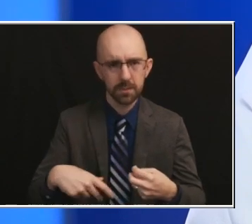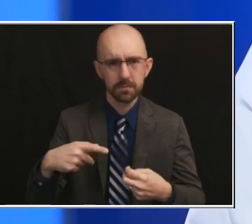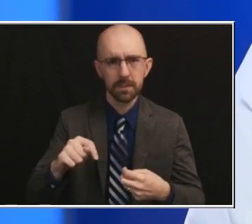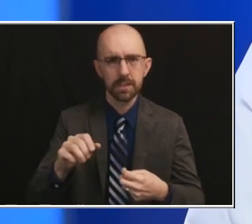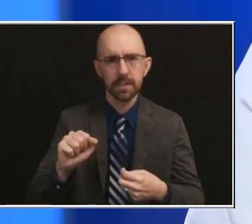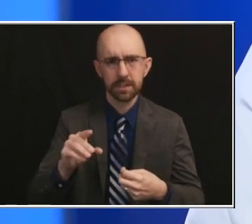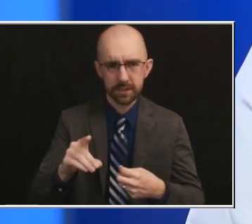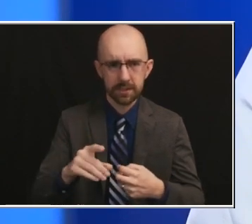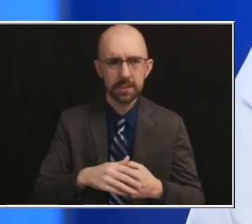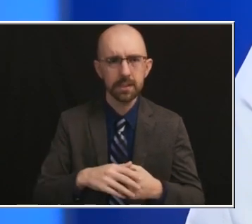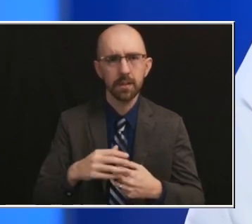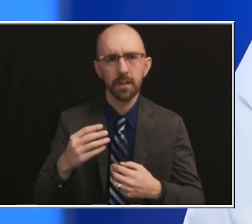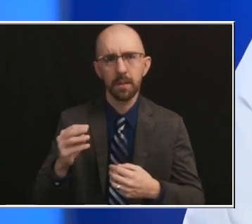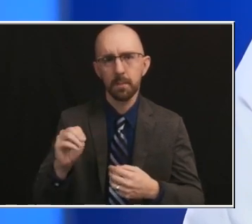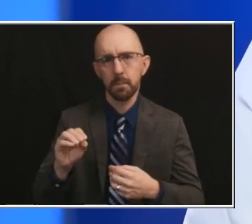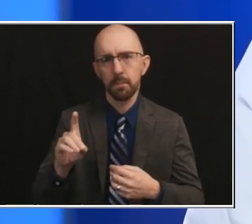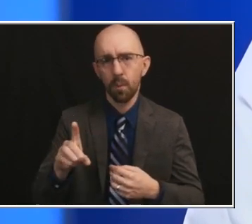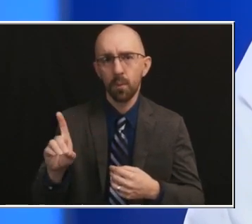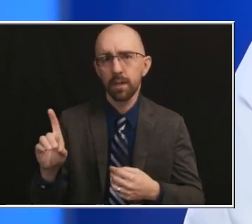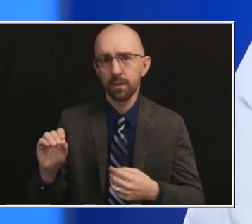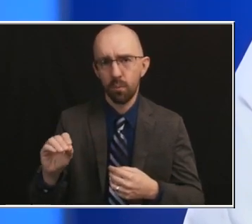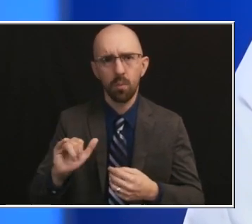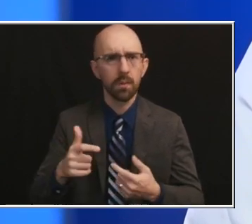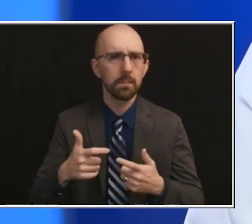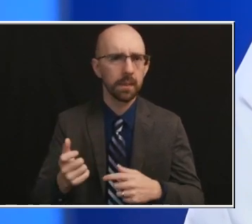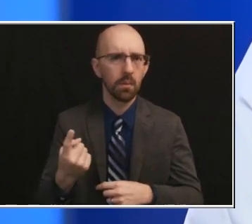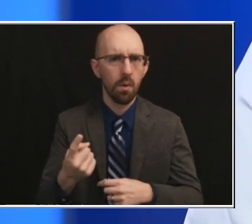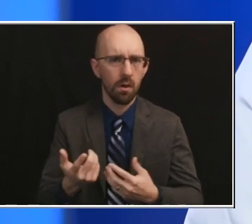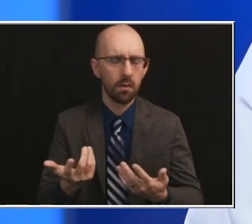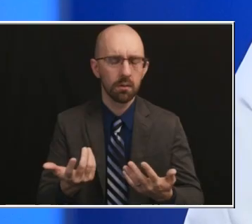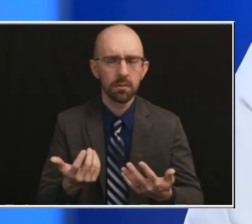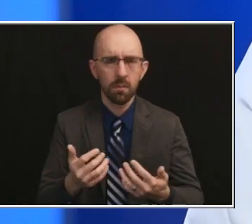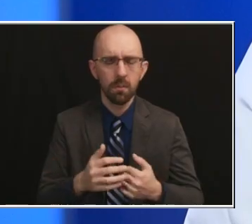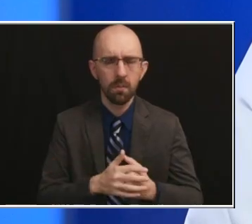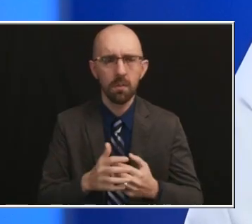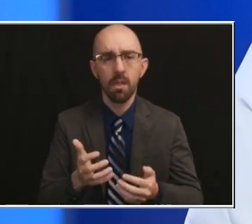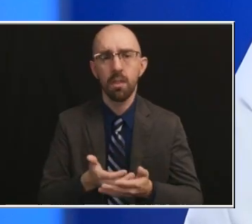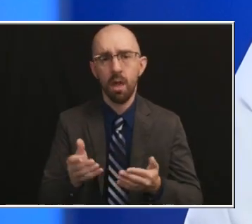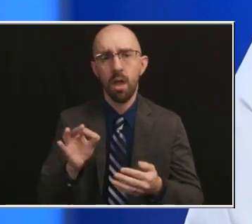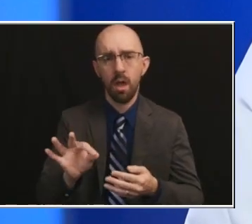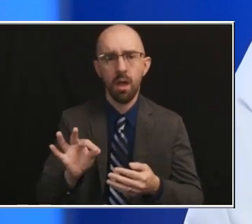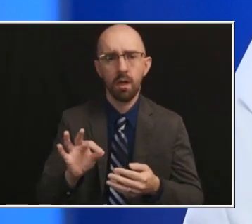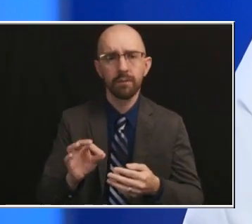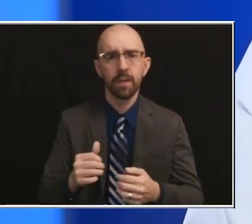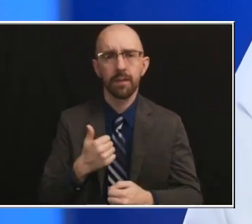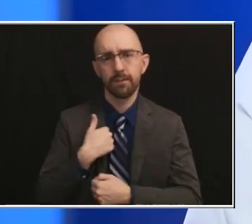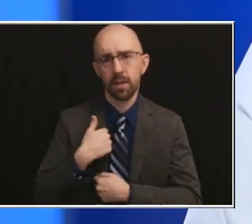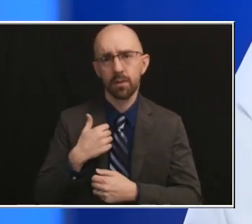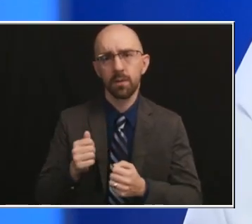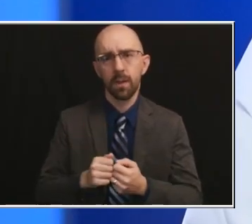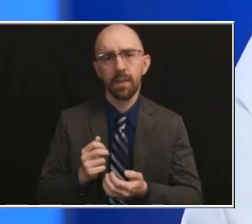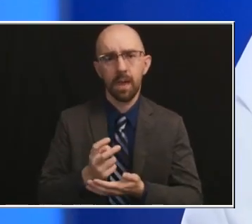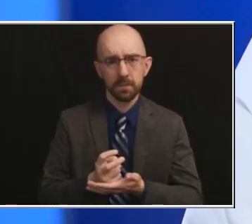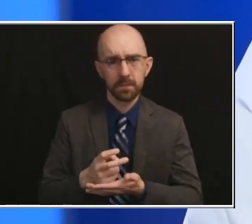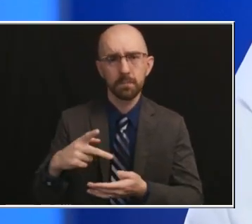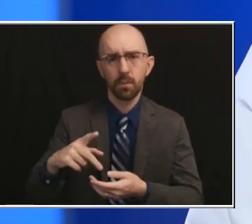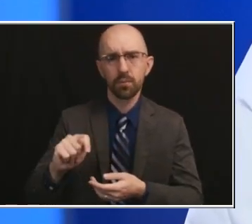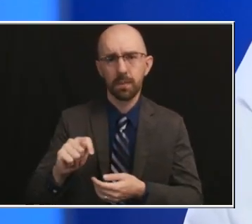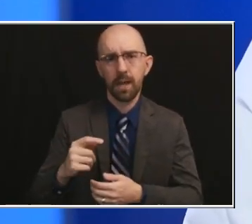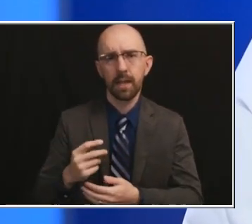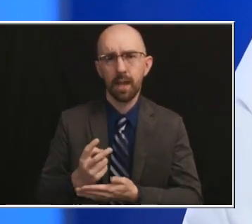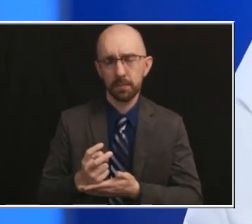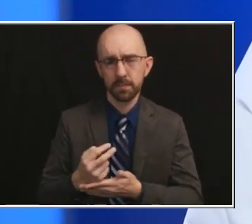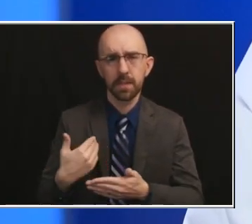mood disorders is a big one. So a lot of veterans with epilepsy and post-traumatic epilepsy have